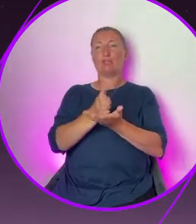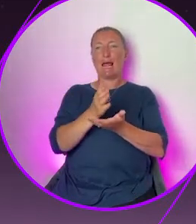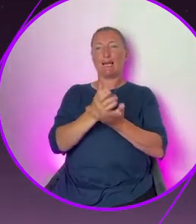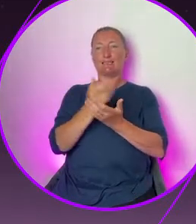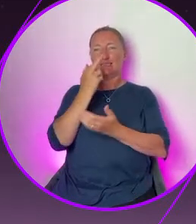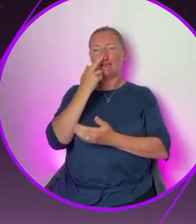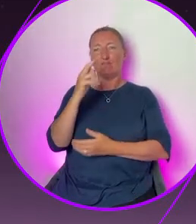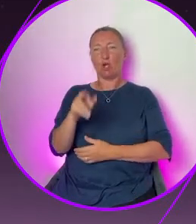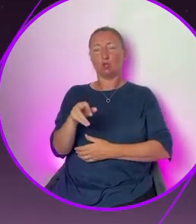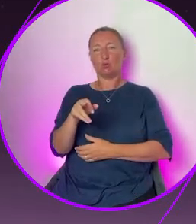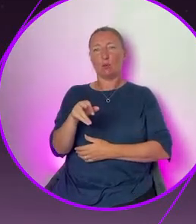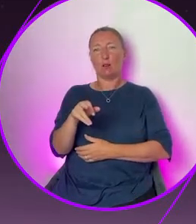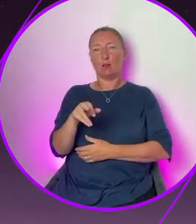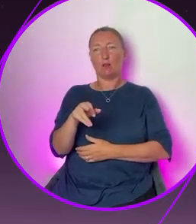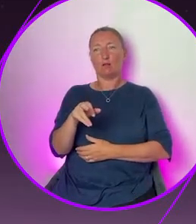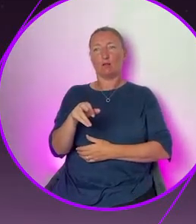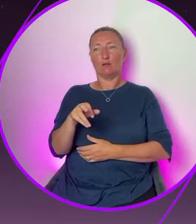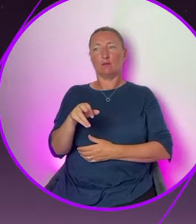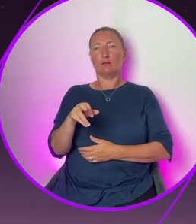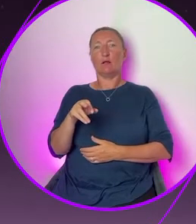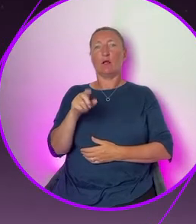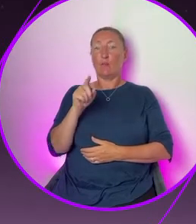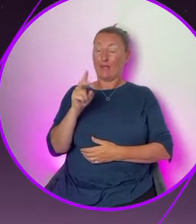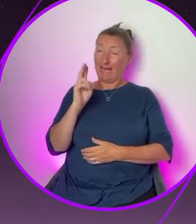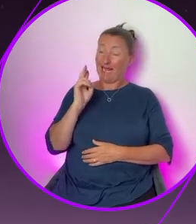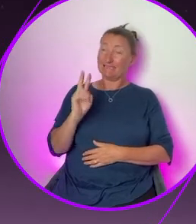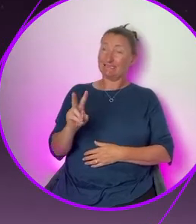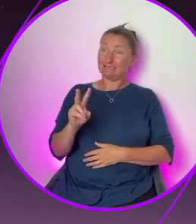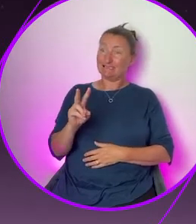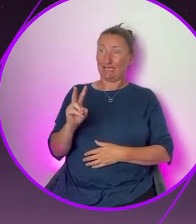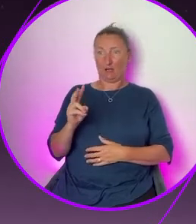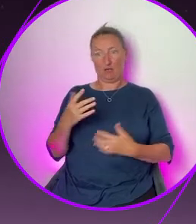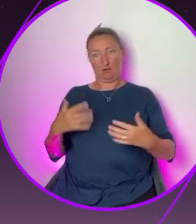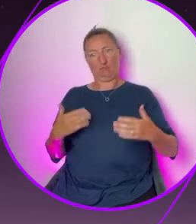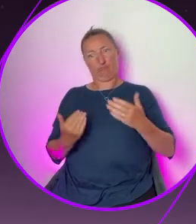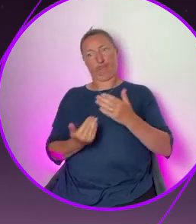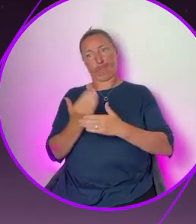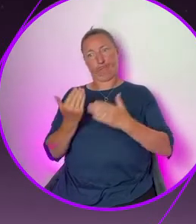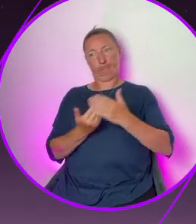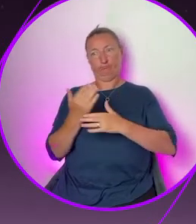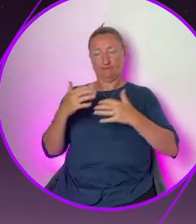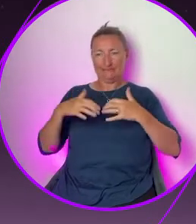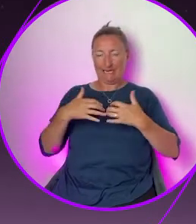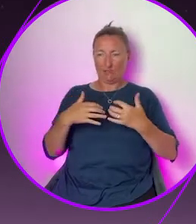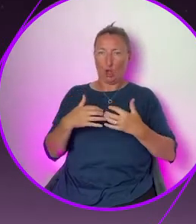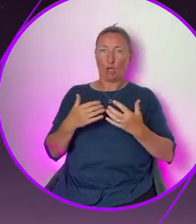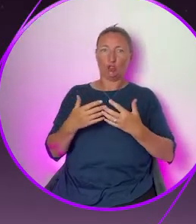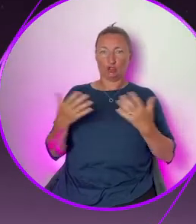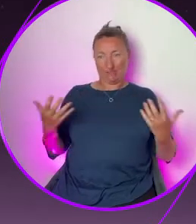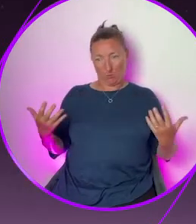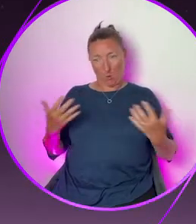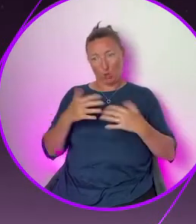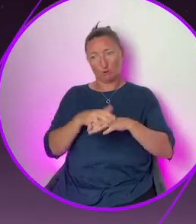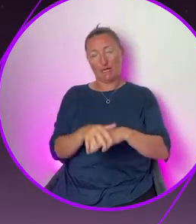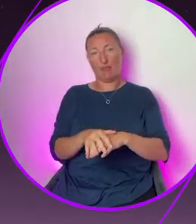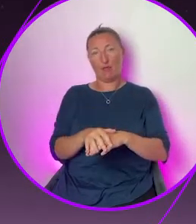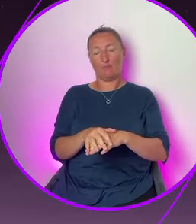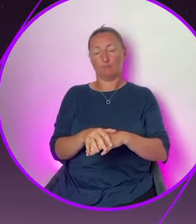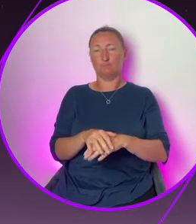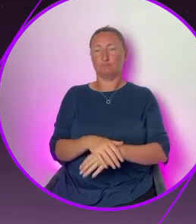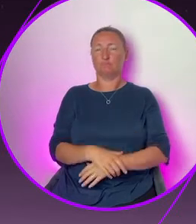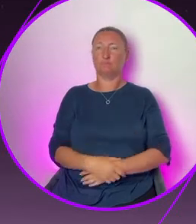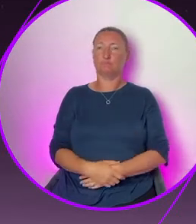audiences. What's happening here is that there was a development of cutting-edge technologies and capabilities taking place together as part of a